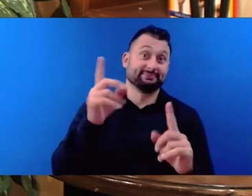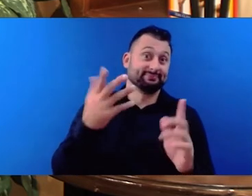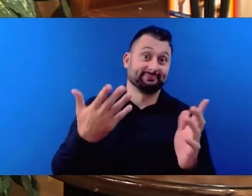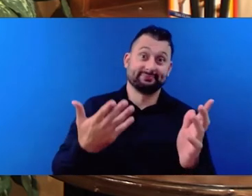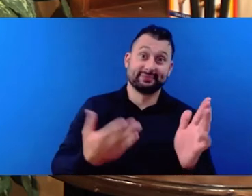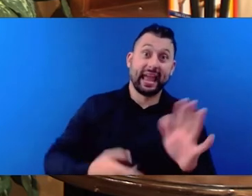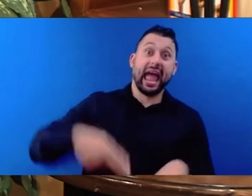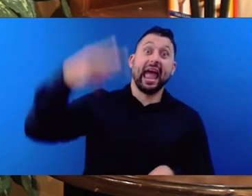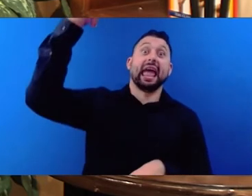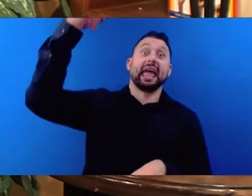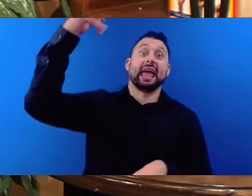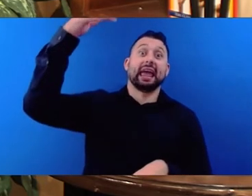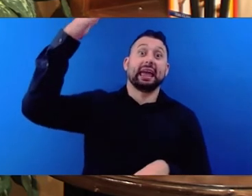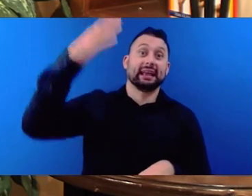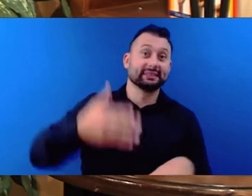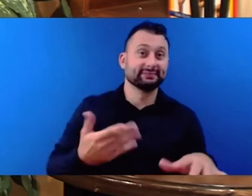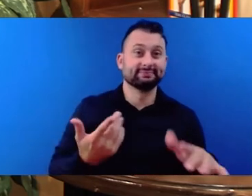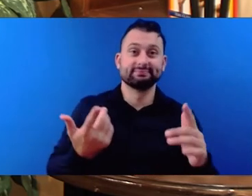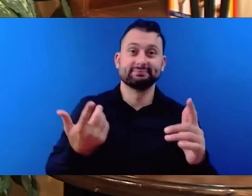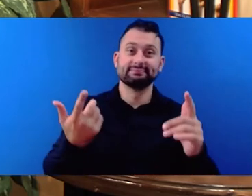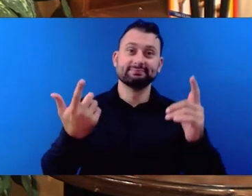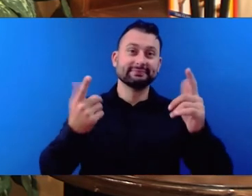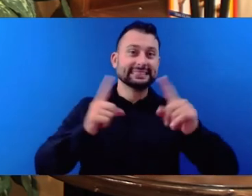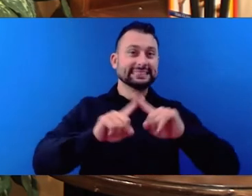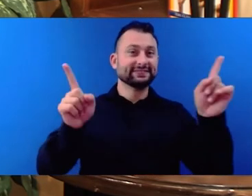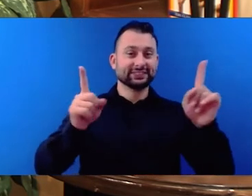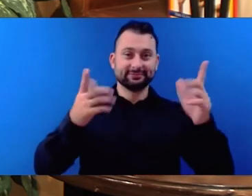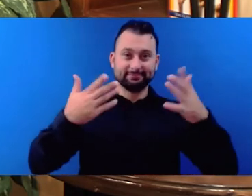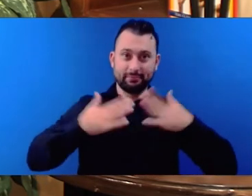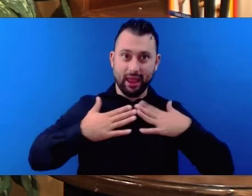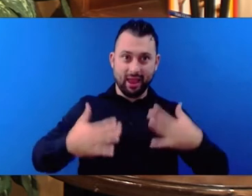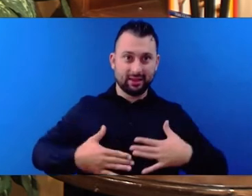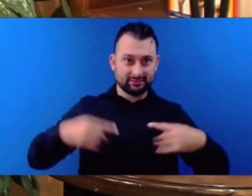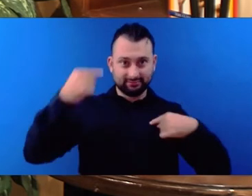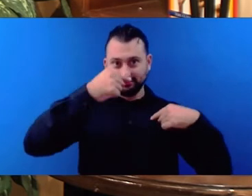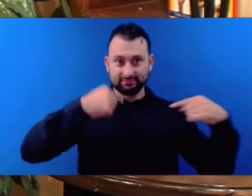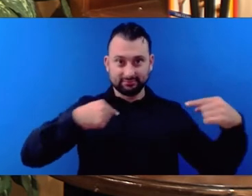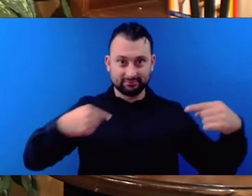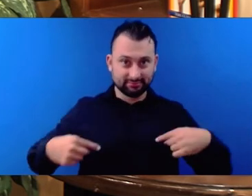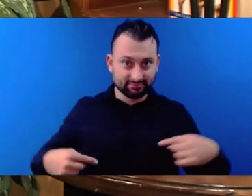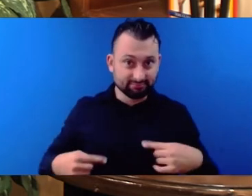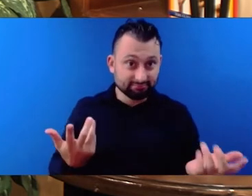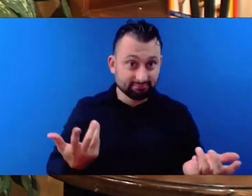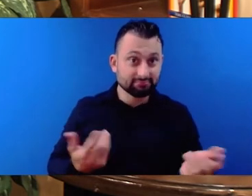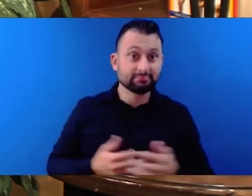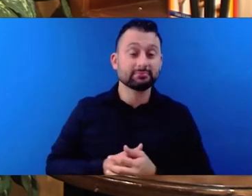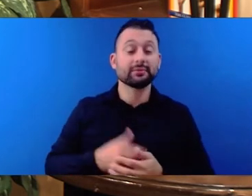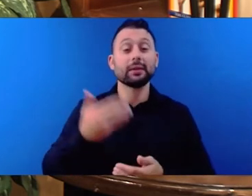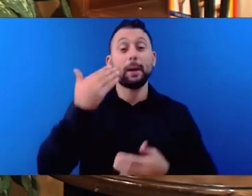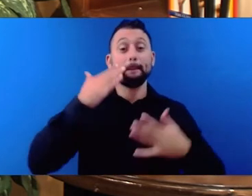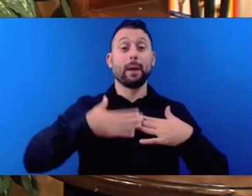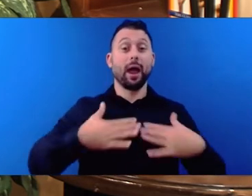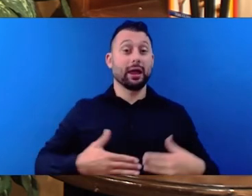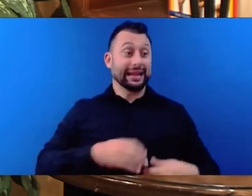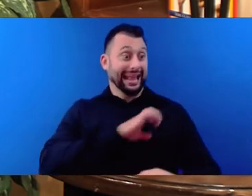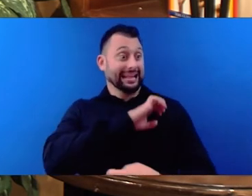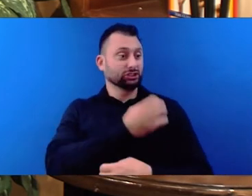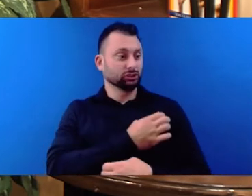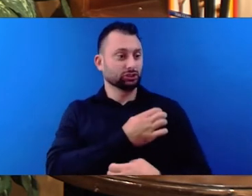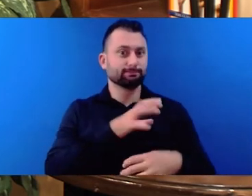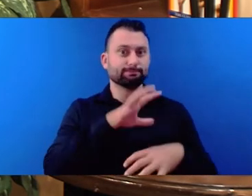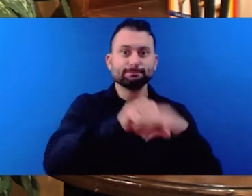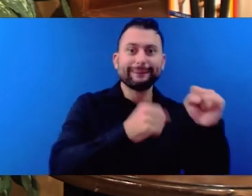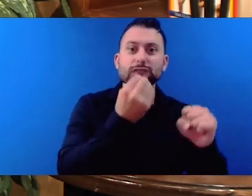of fuel, such as fat and protein. Now, the breakdown of those in the body leads to